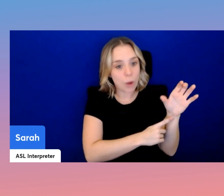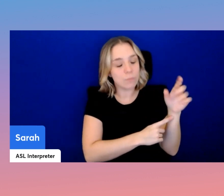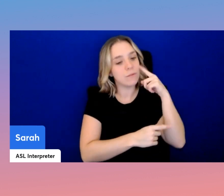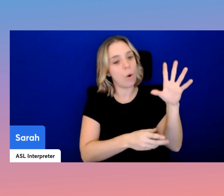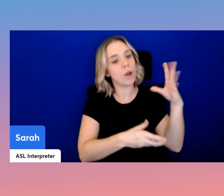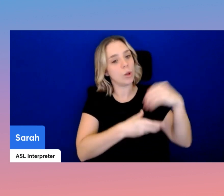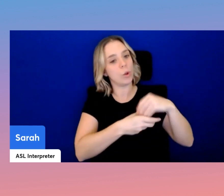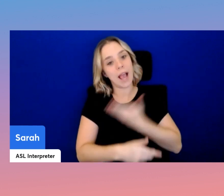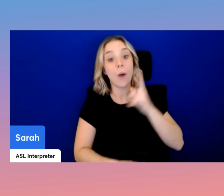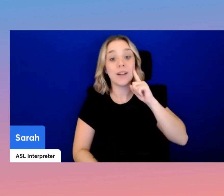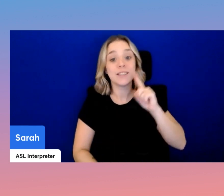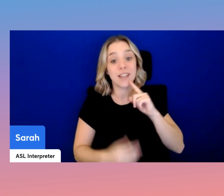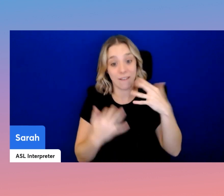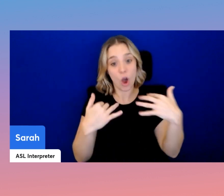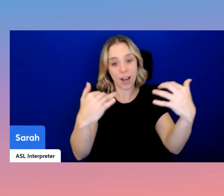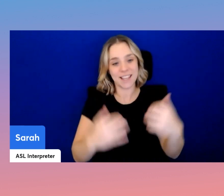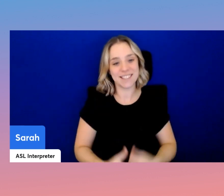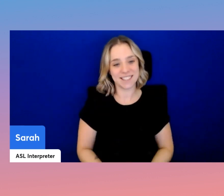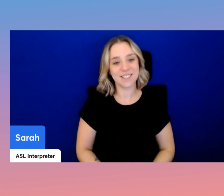dev colleagues.